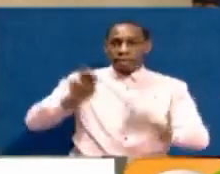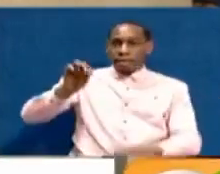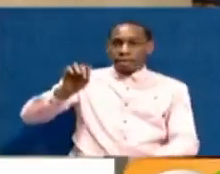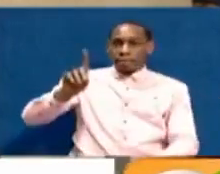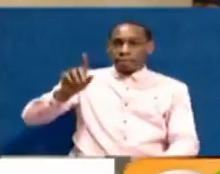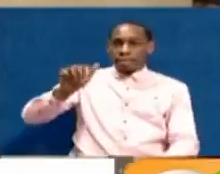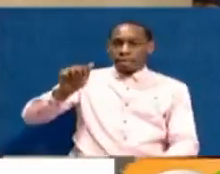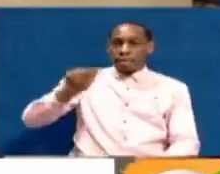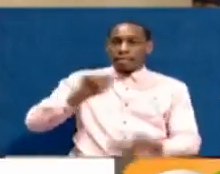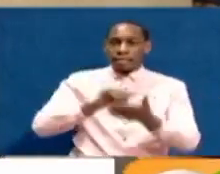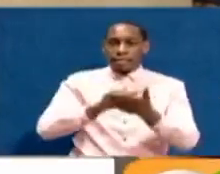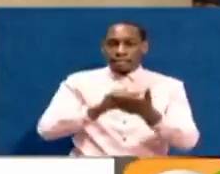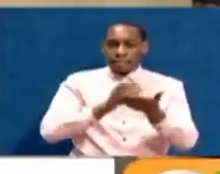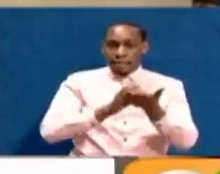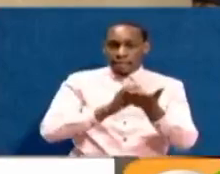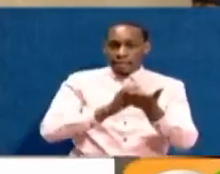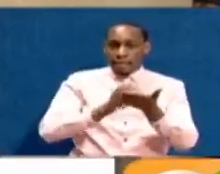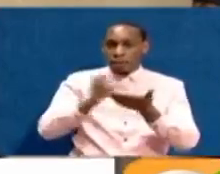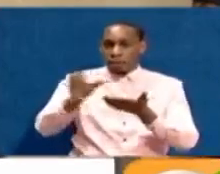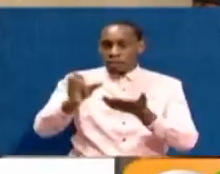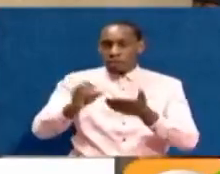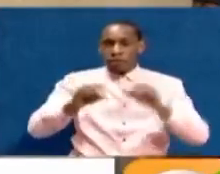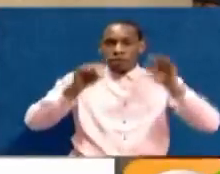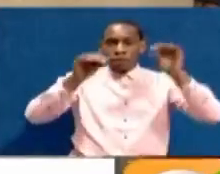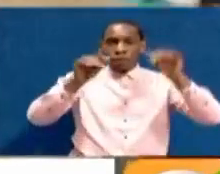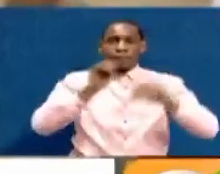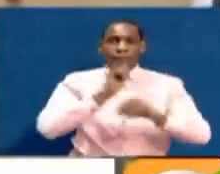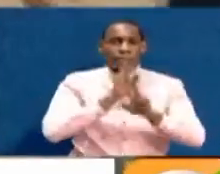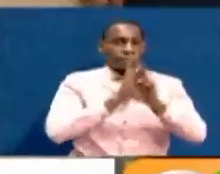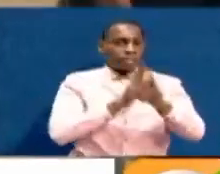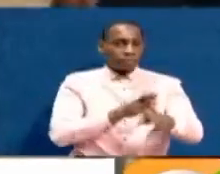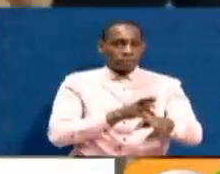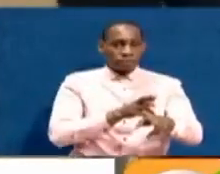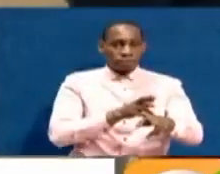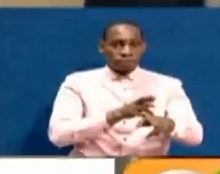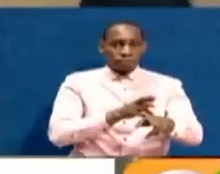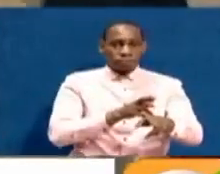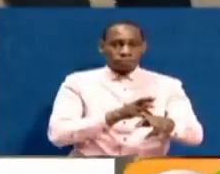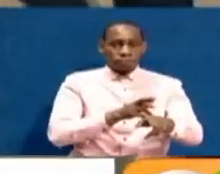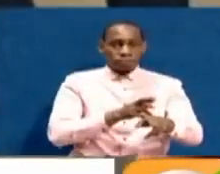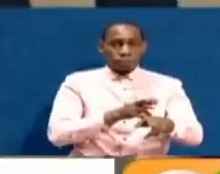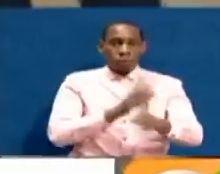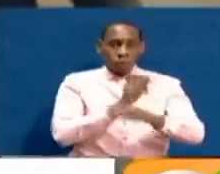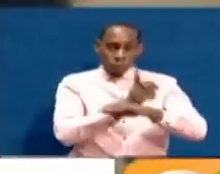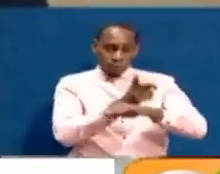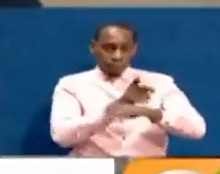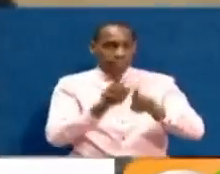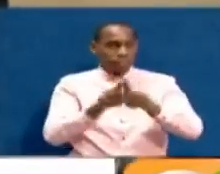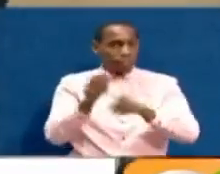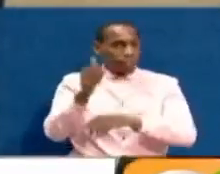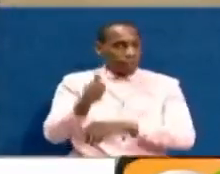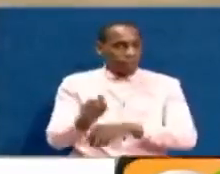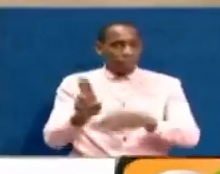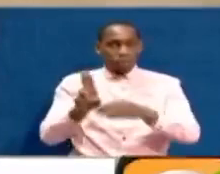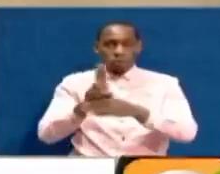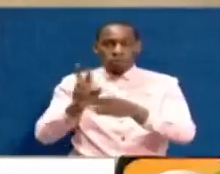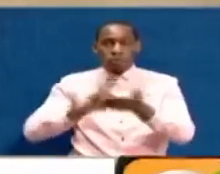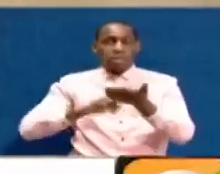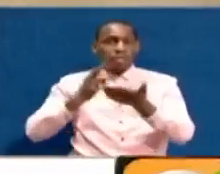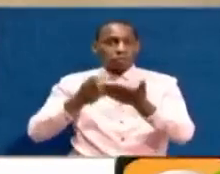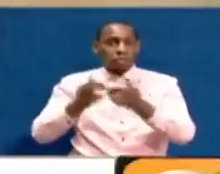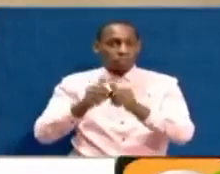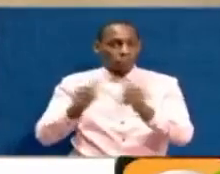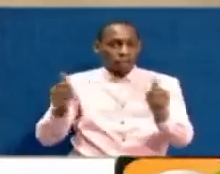MDAs that have been getting the qualified report, disclaimer, and who have not utilized their